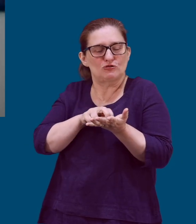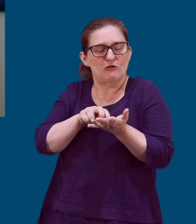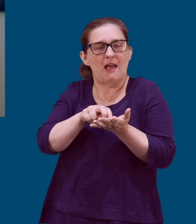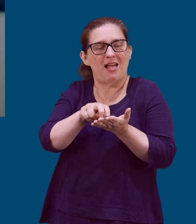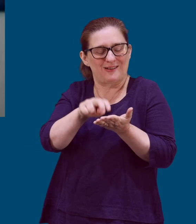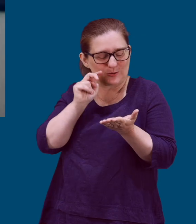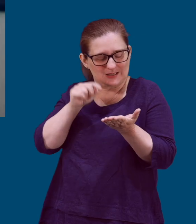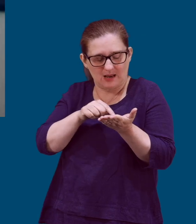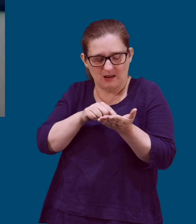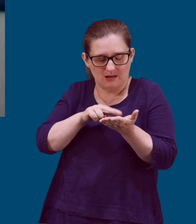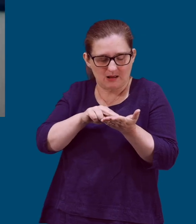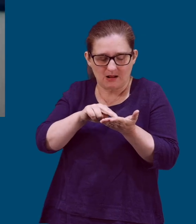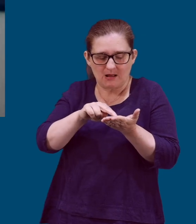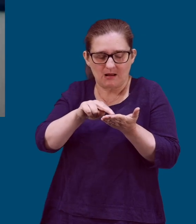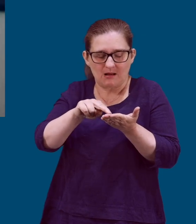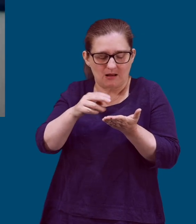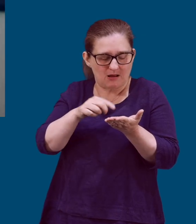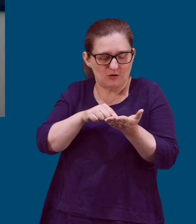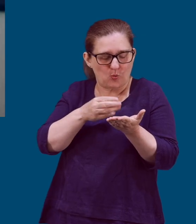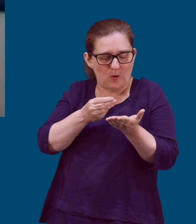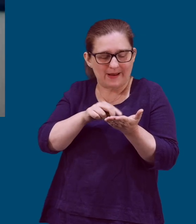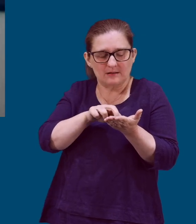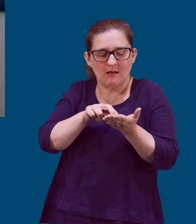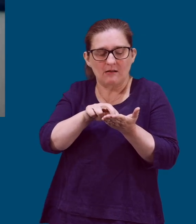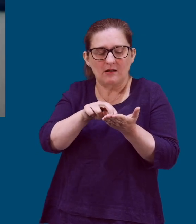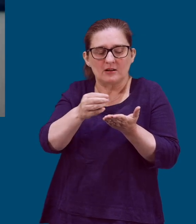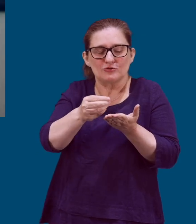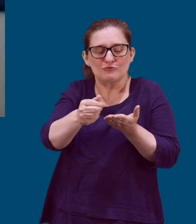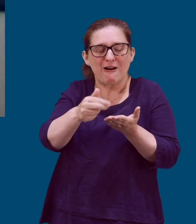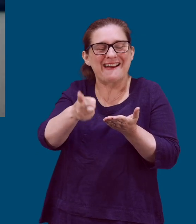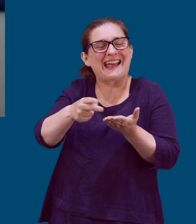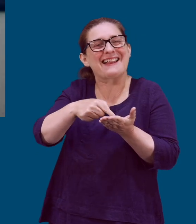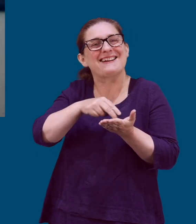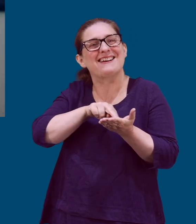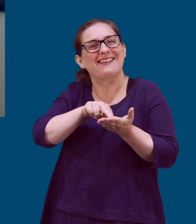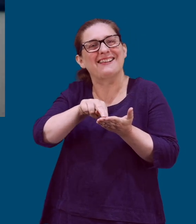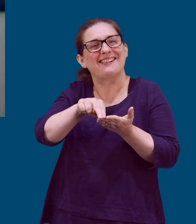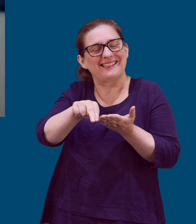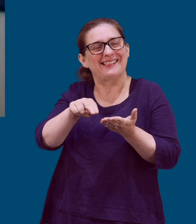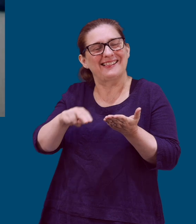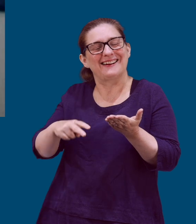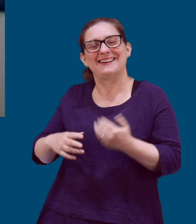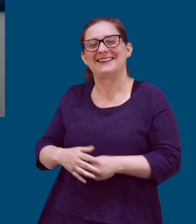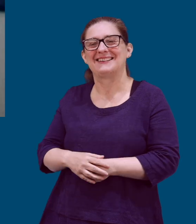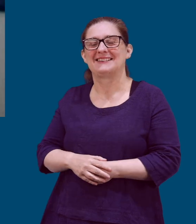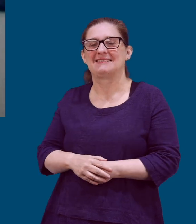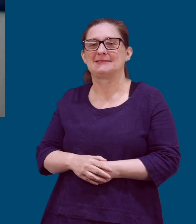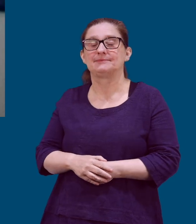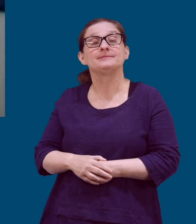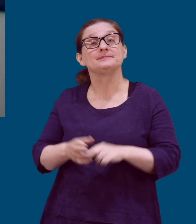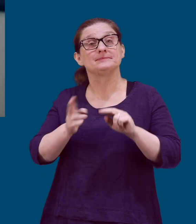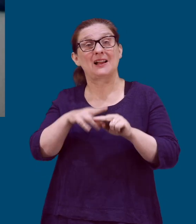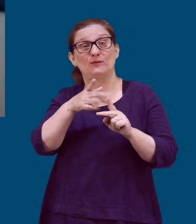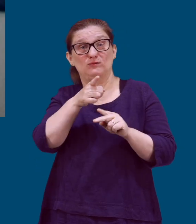where the line between wet and dry starts and ends. And for those of you who have a piece of